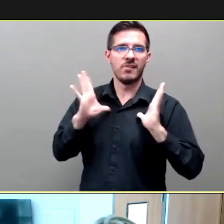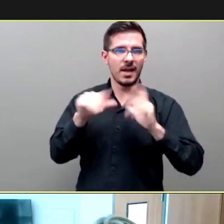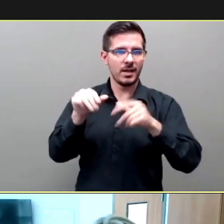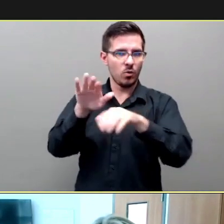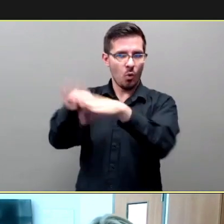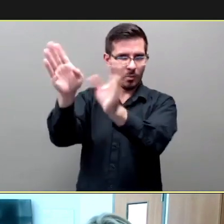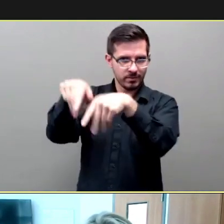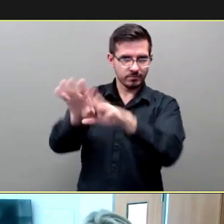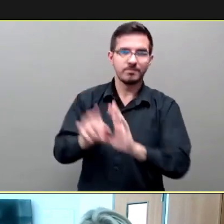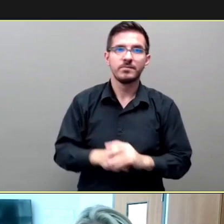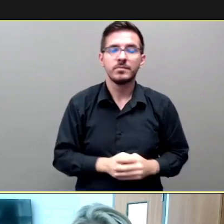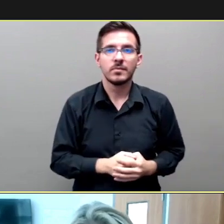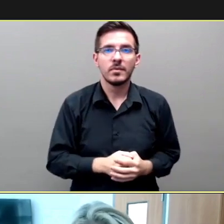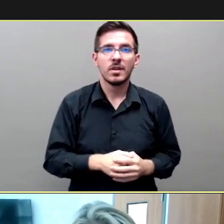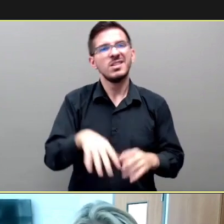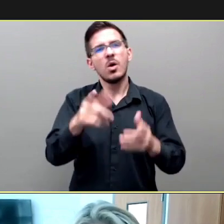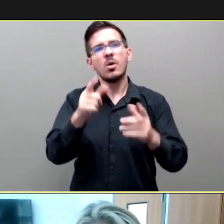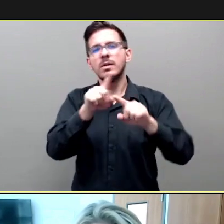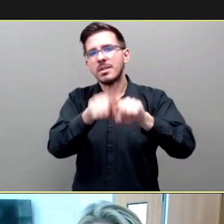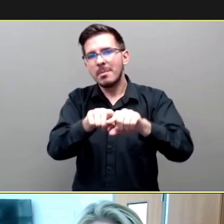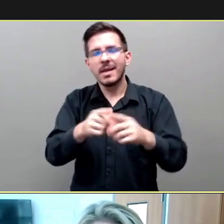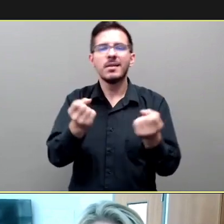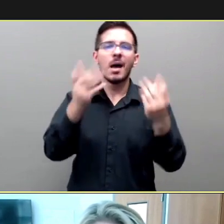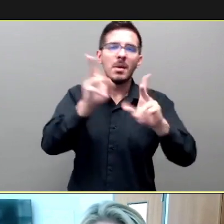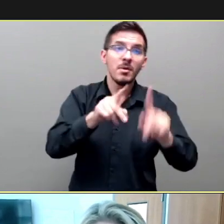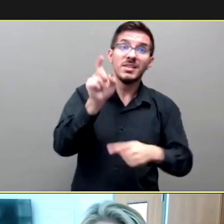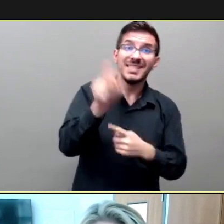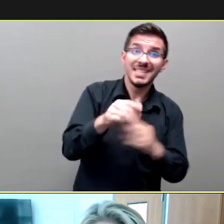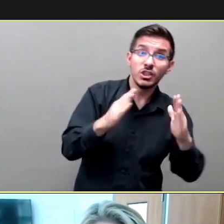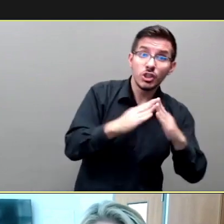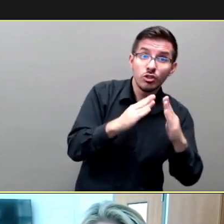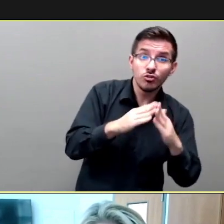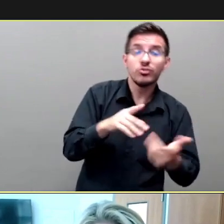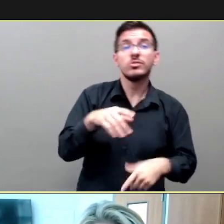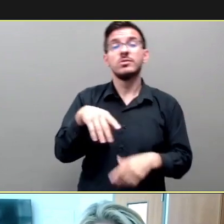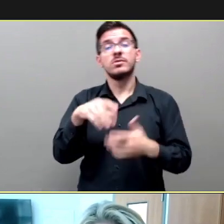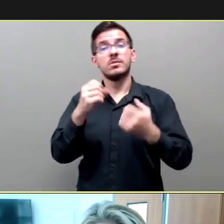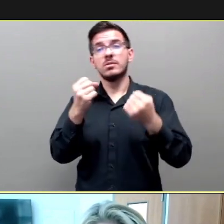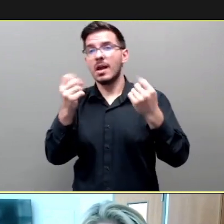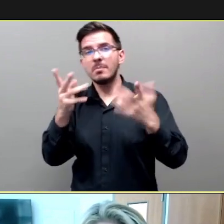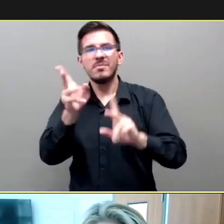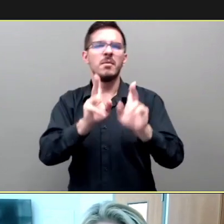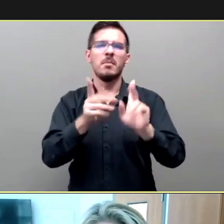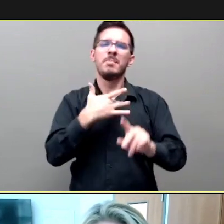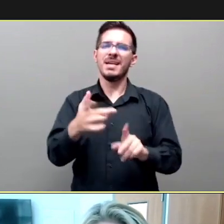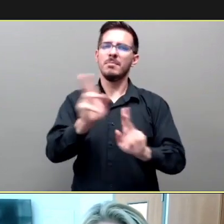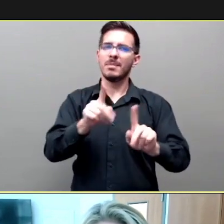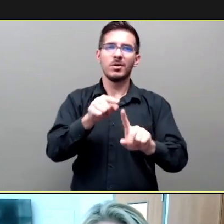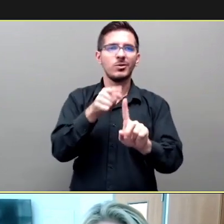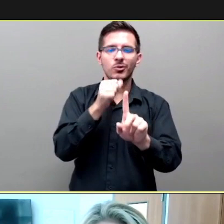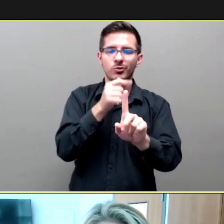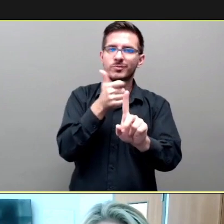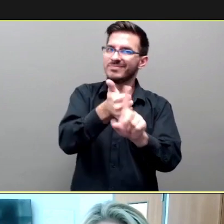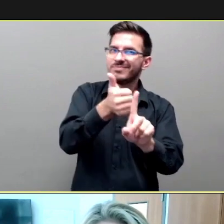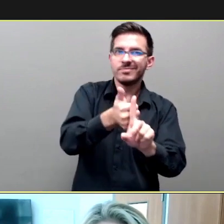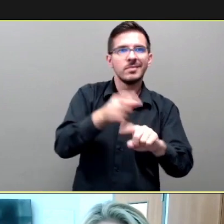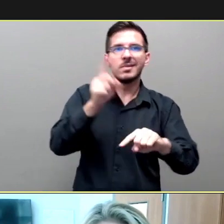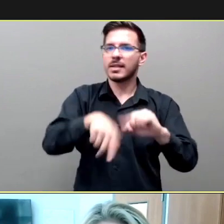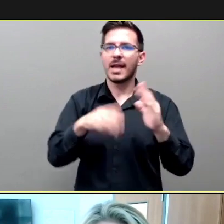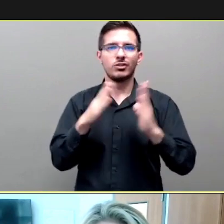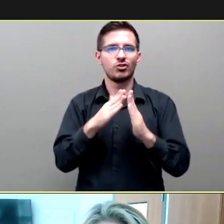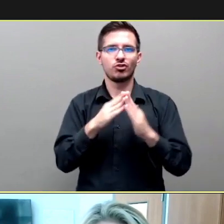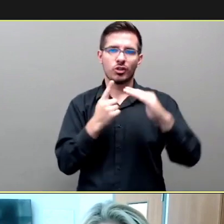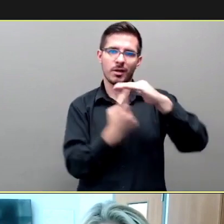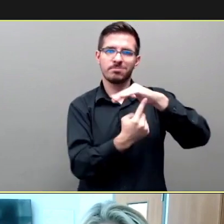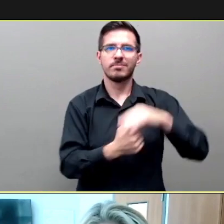predict the number of people who need sheltering generally for people who are unable to shelter on their own. Early on, we did that with